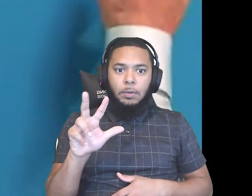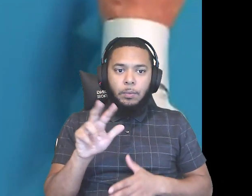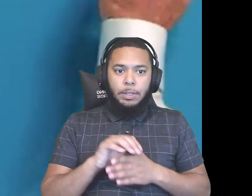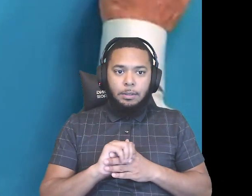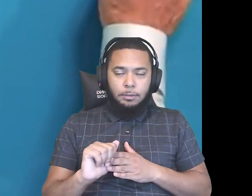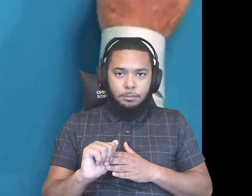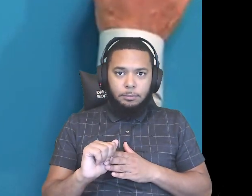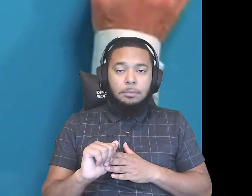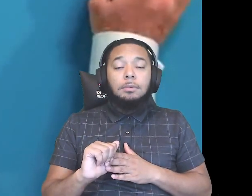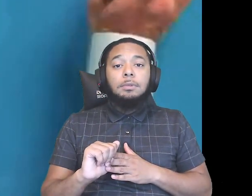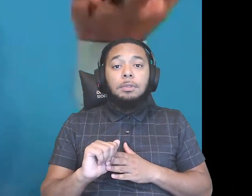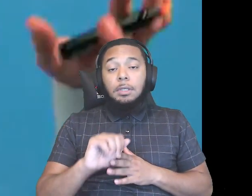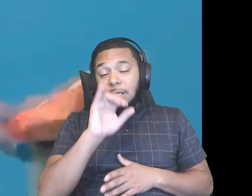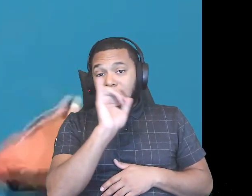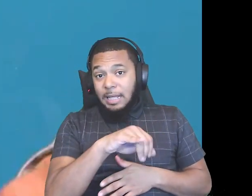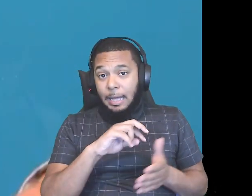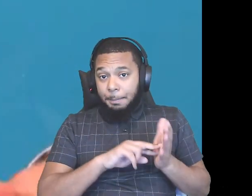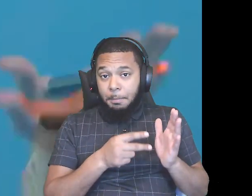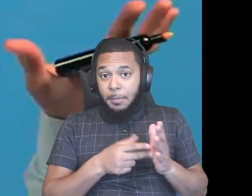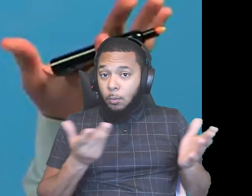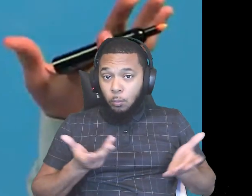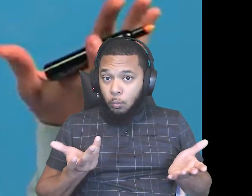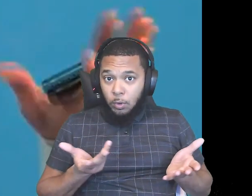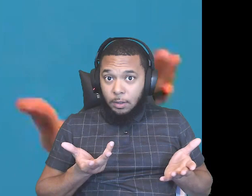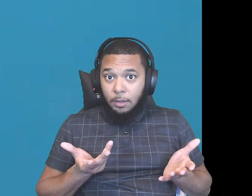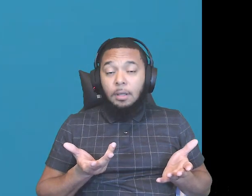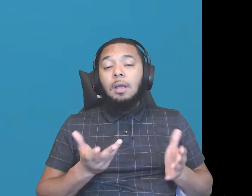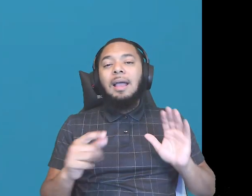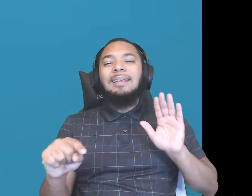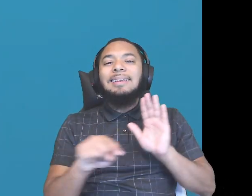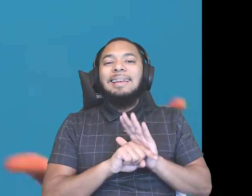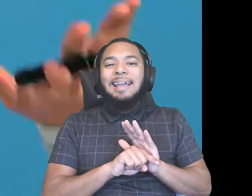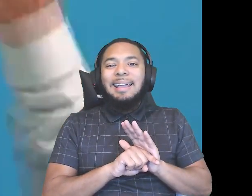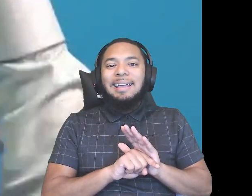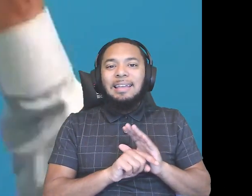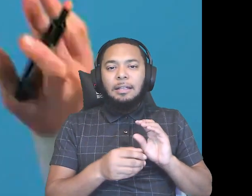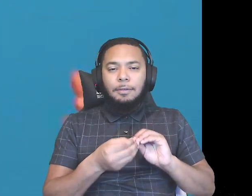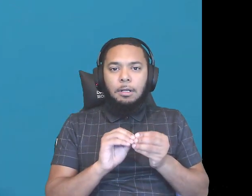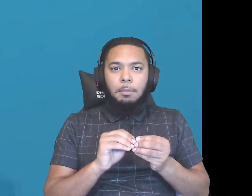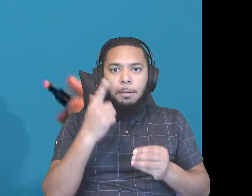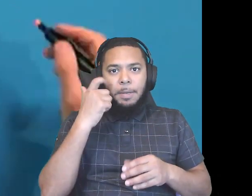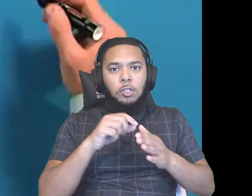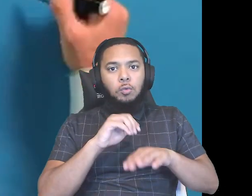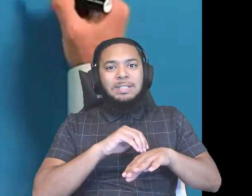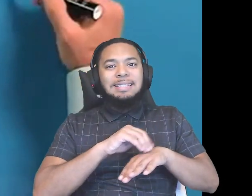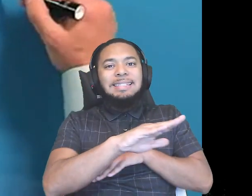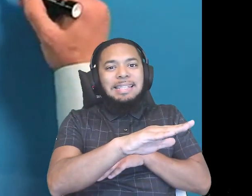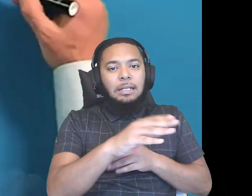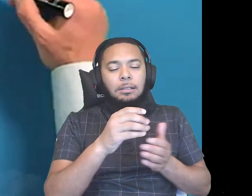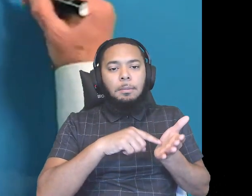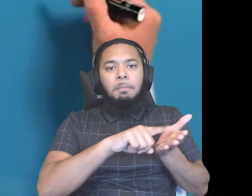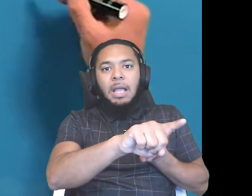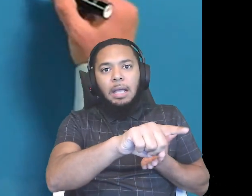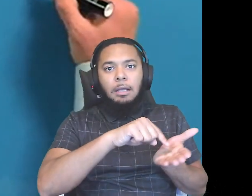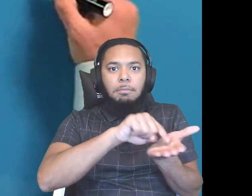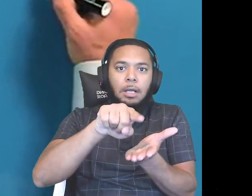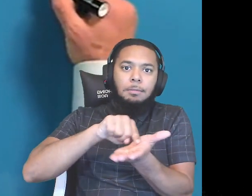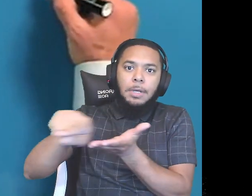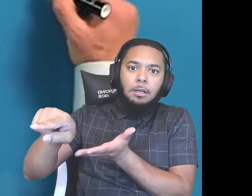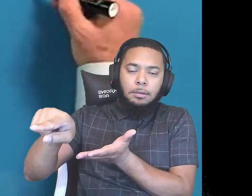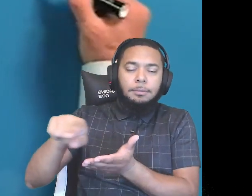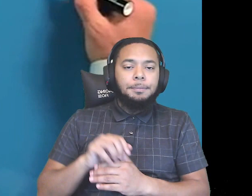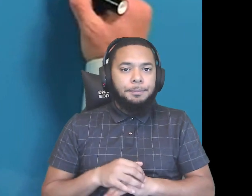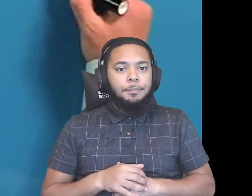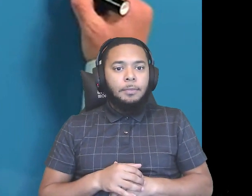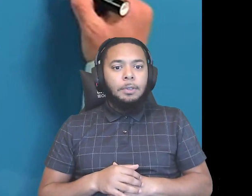So this 863 is a negative number because that's money that we sent out of our bank account. So we're going to subtract